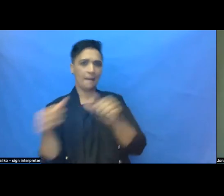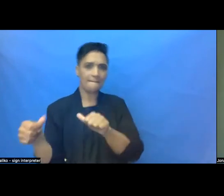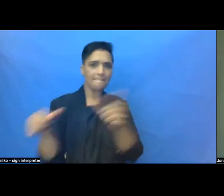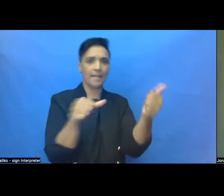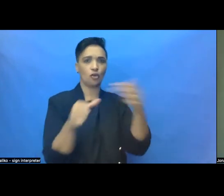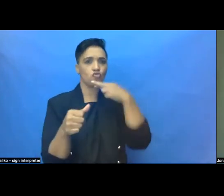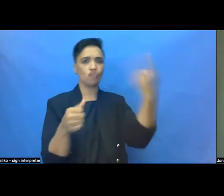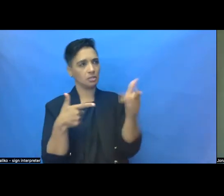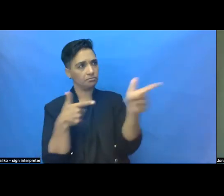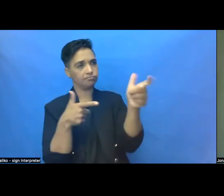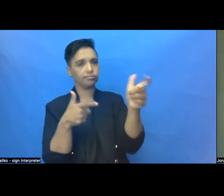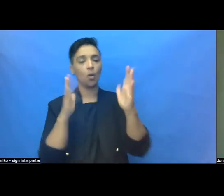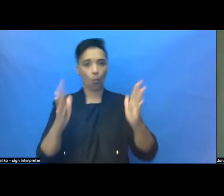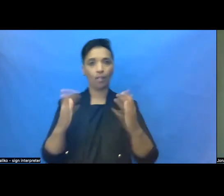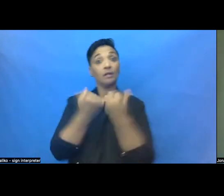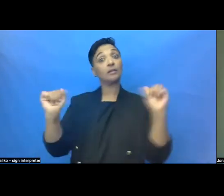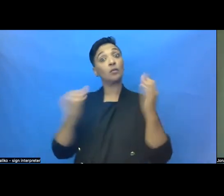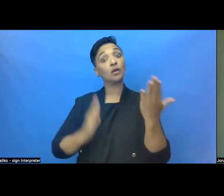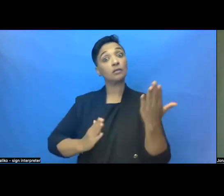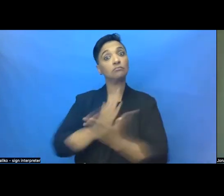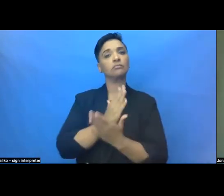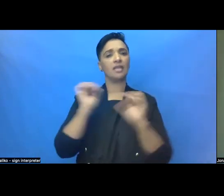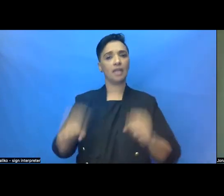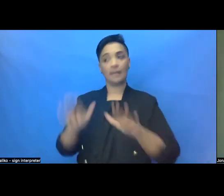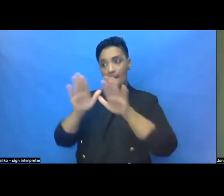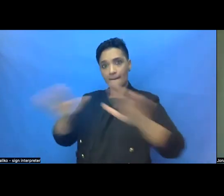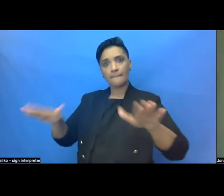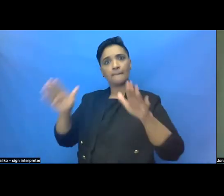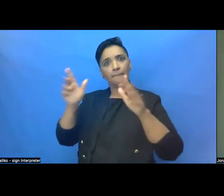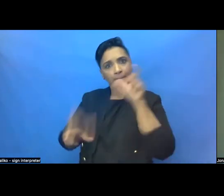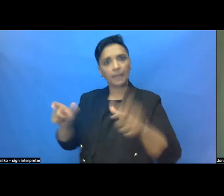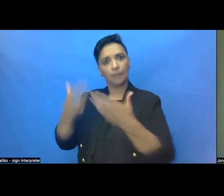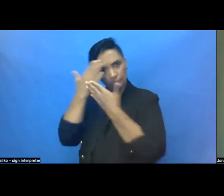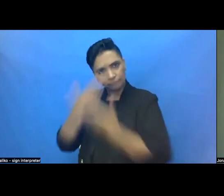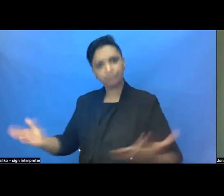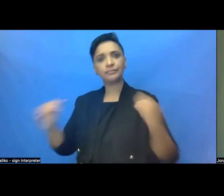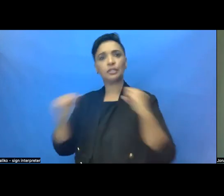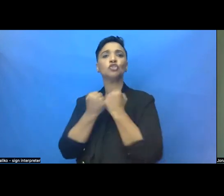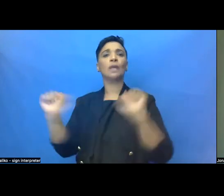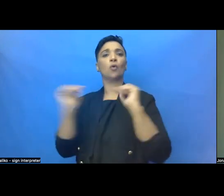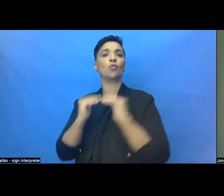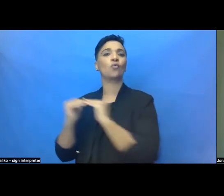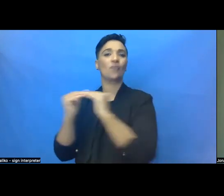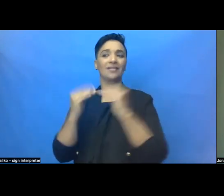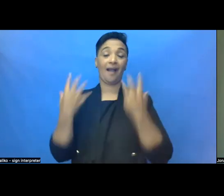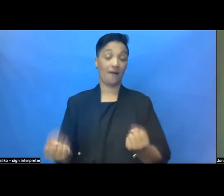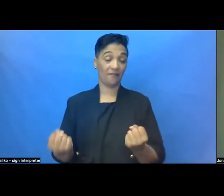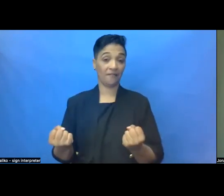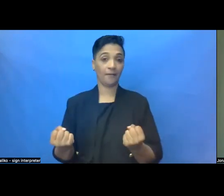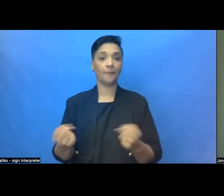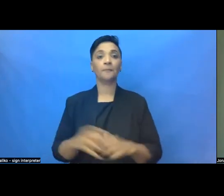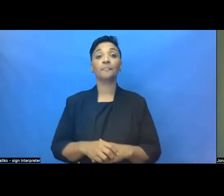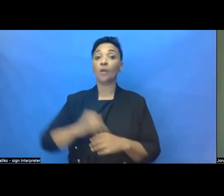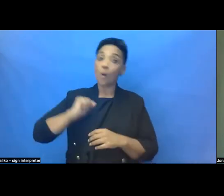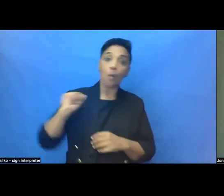democratic rule and sovereignty of its people. Democratic rule subsists only if all people